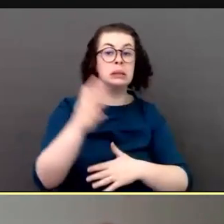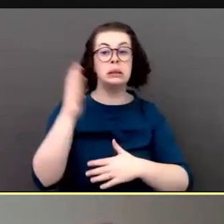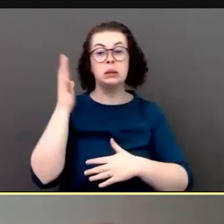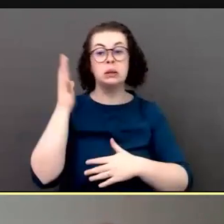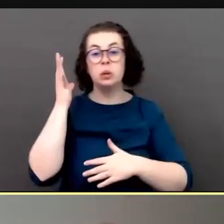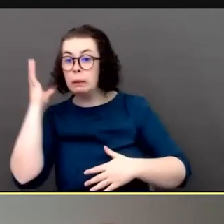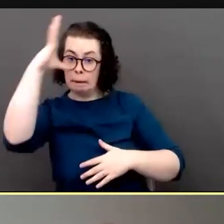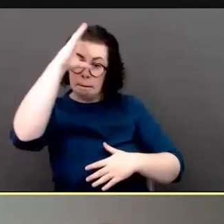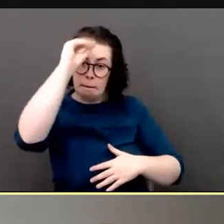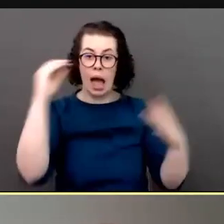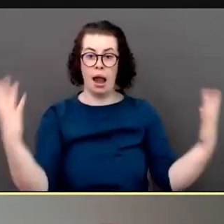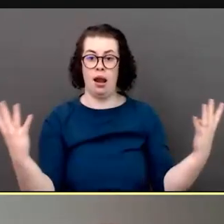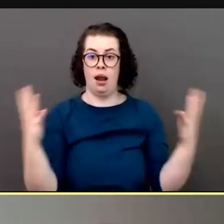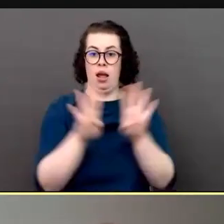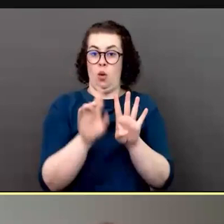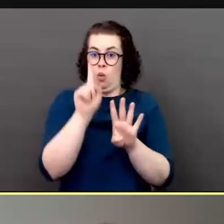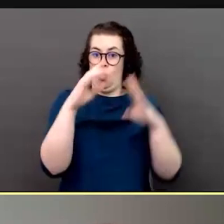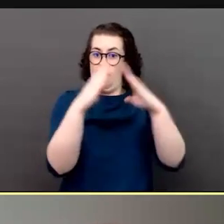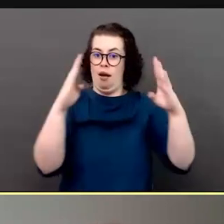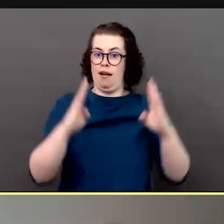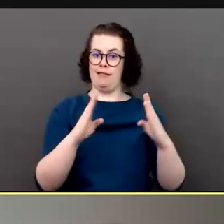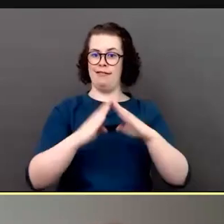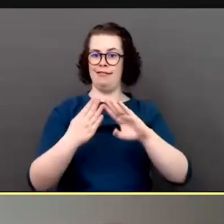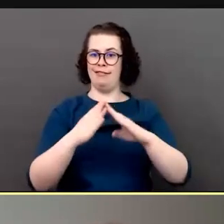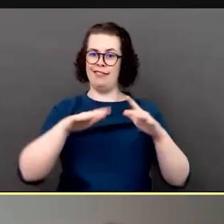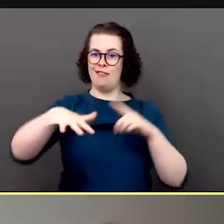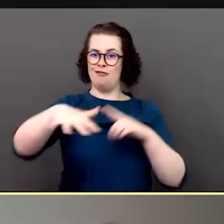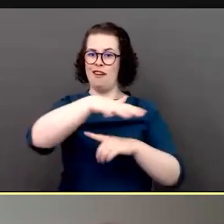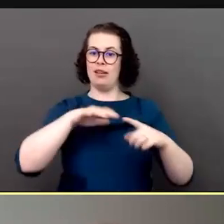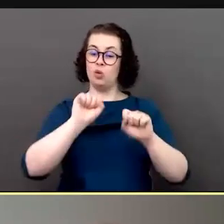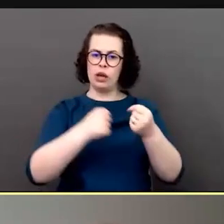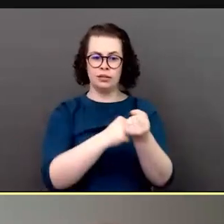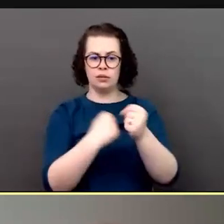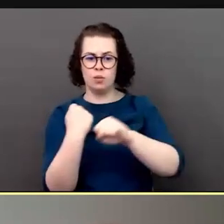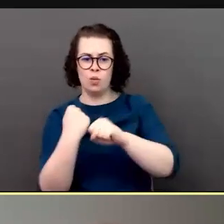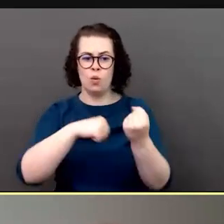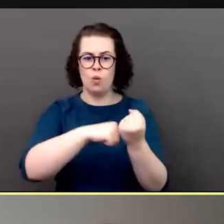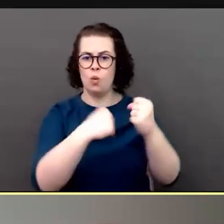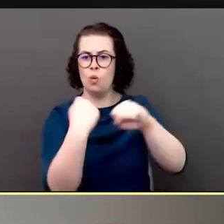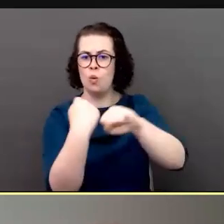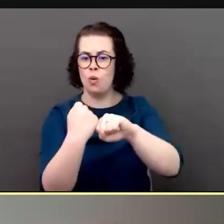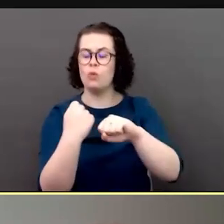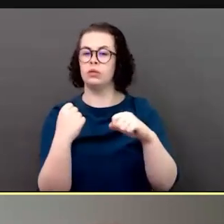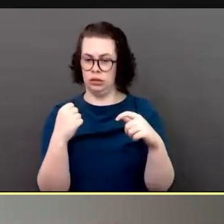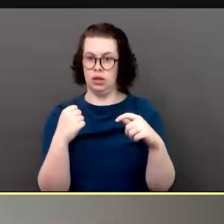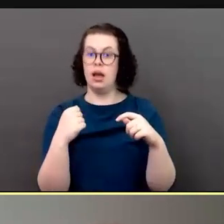how to integrate sustainability, aesthetic and inclusion, including accessibility and